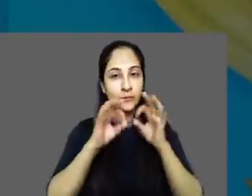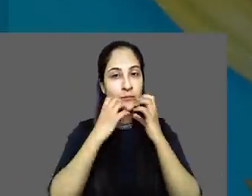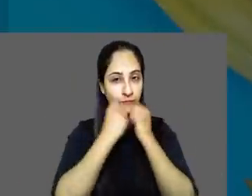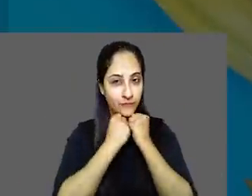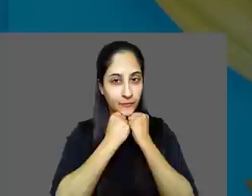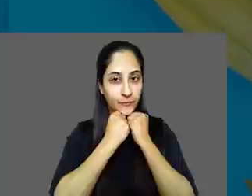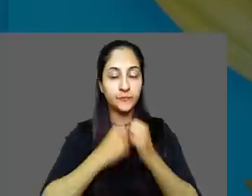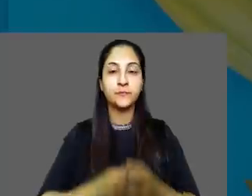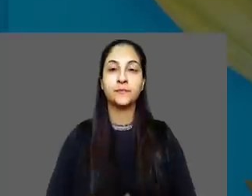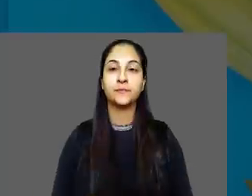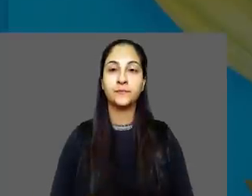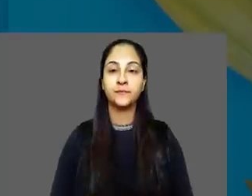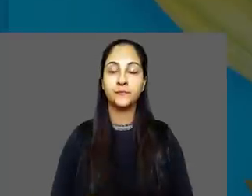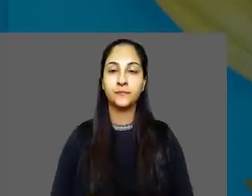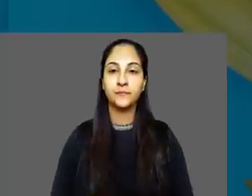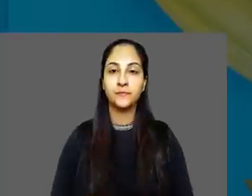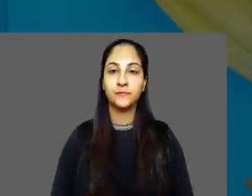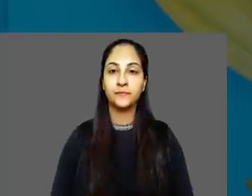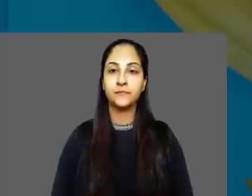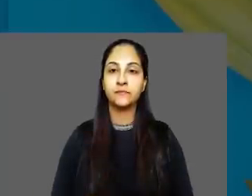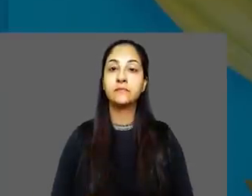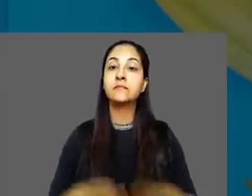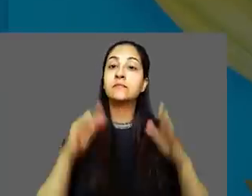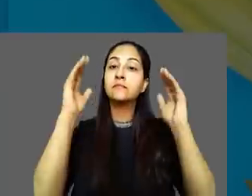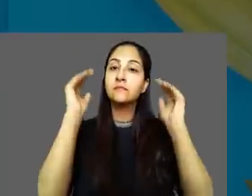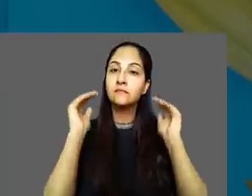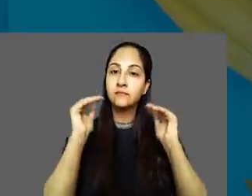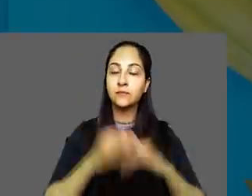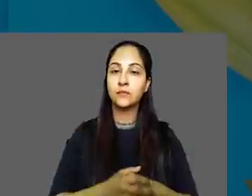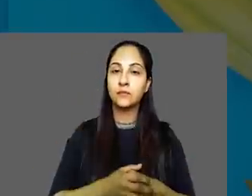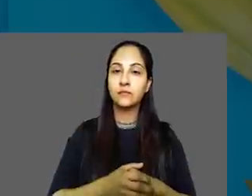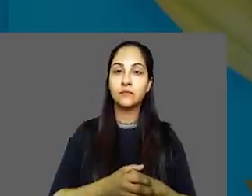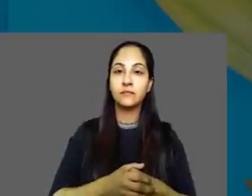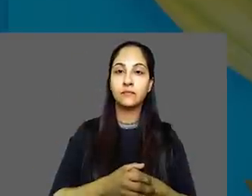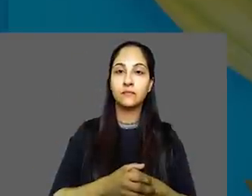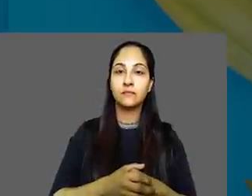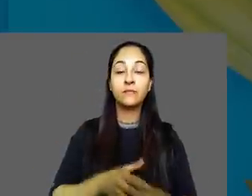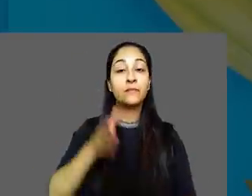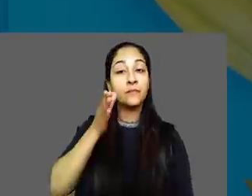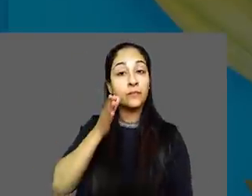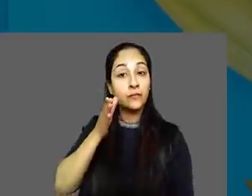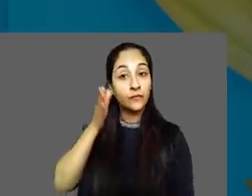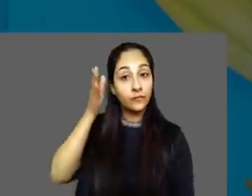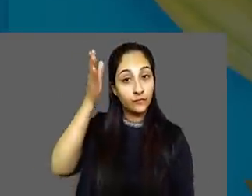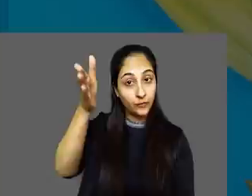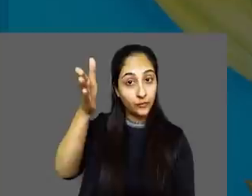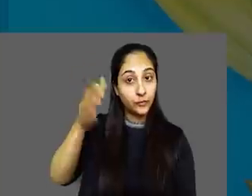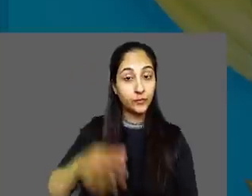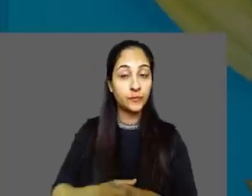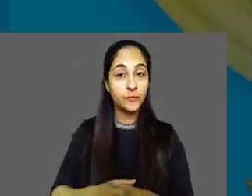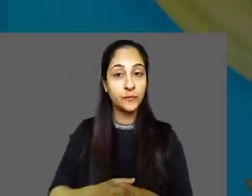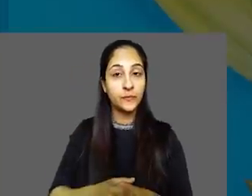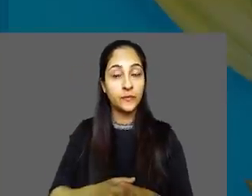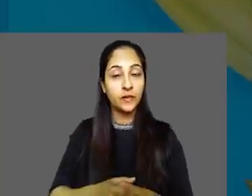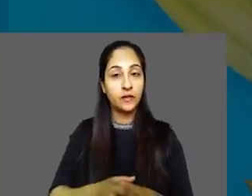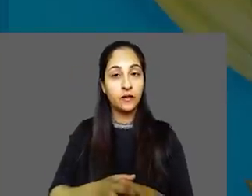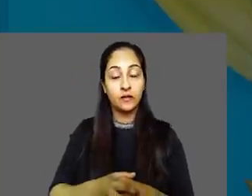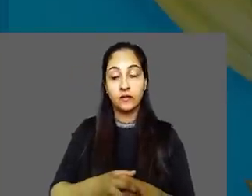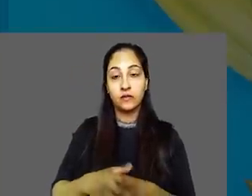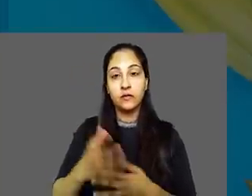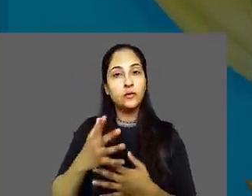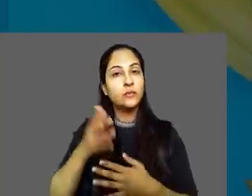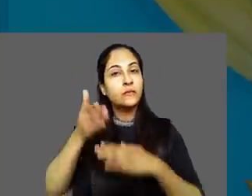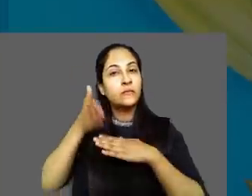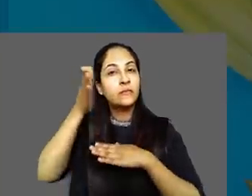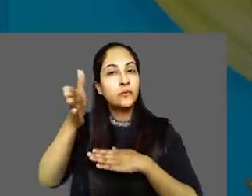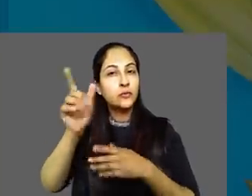know, what are some of the trends you see coming up that COVID has perhaps accelerated in some ways, if